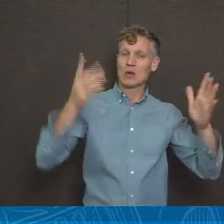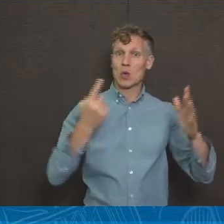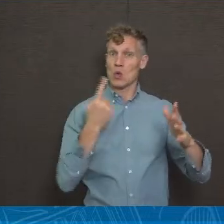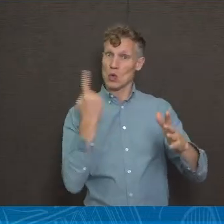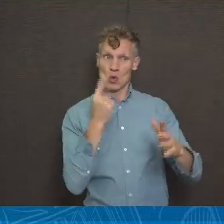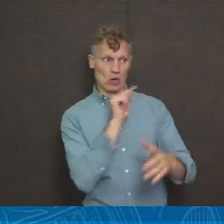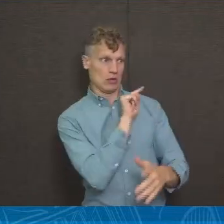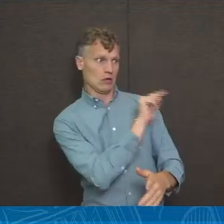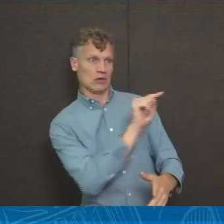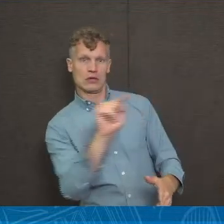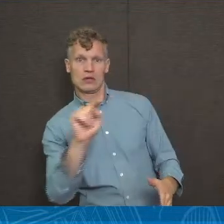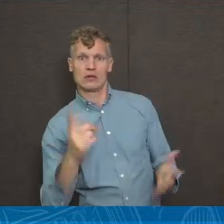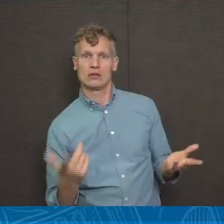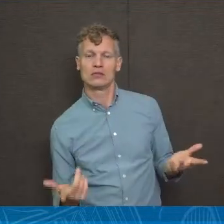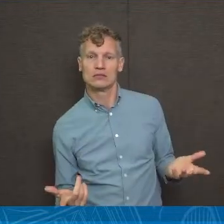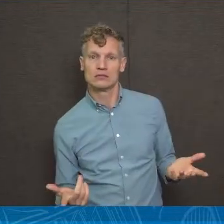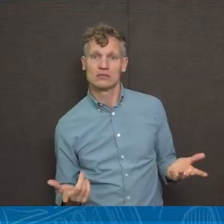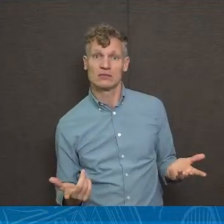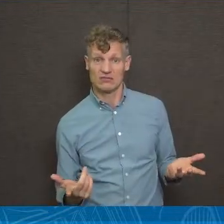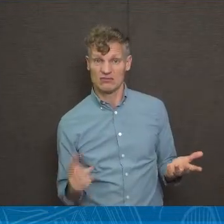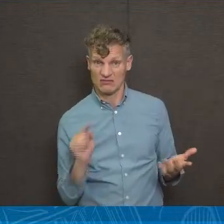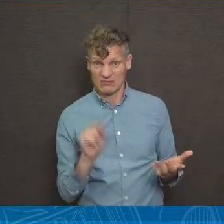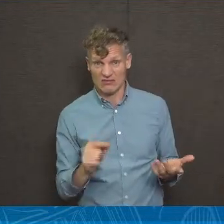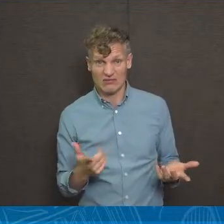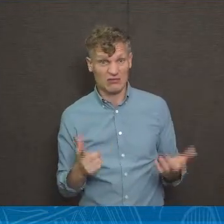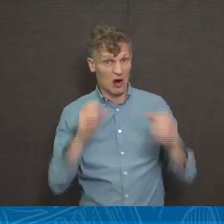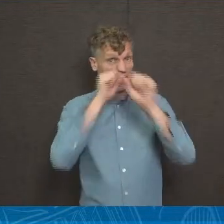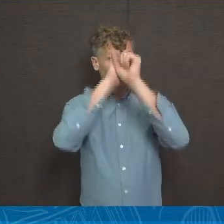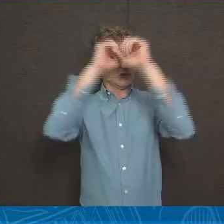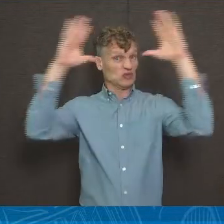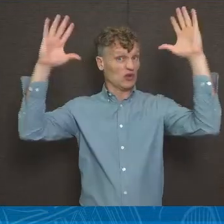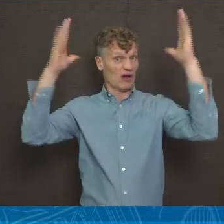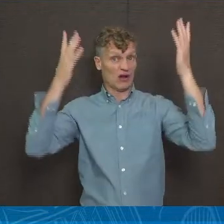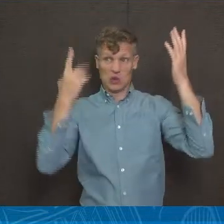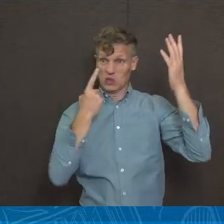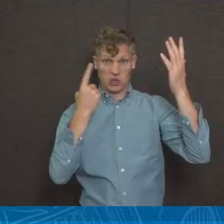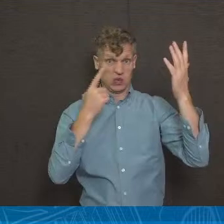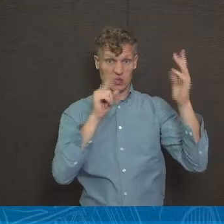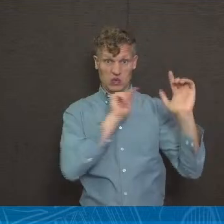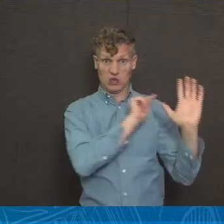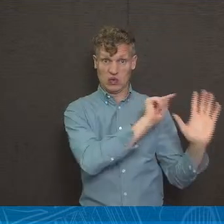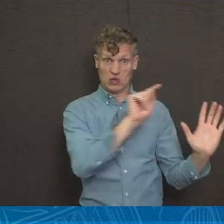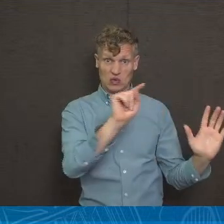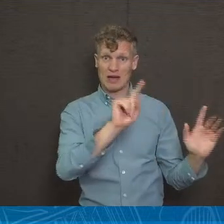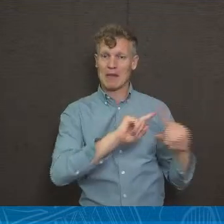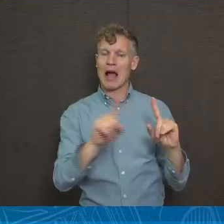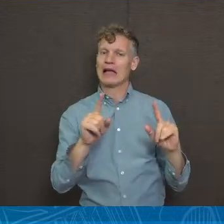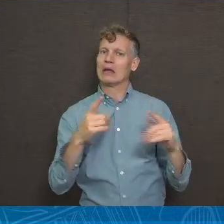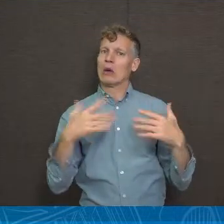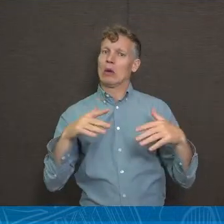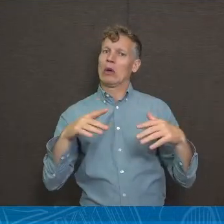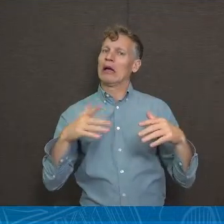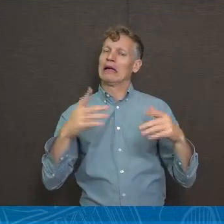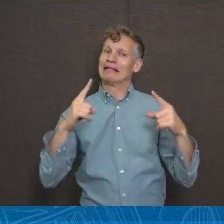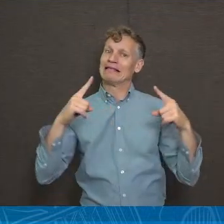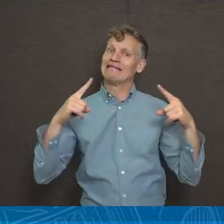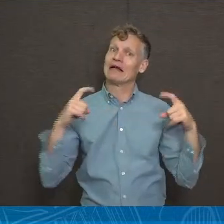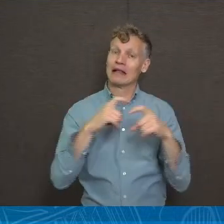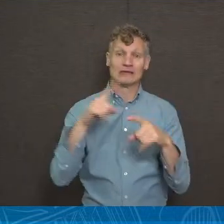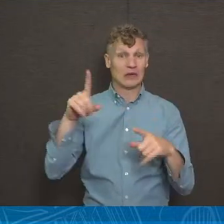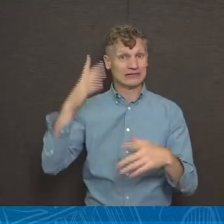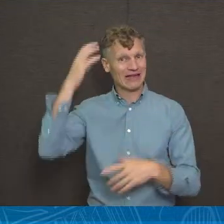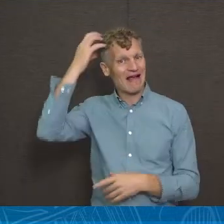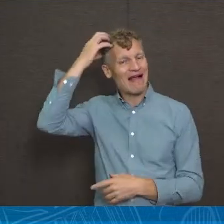here. That would be a conceptual framework. The much trickier part is then getting governments to actually agree to document and list